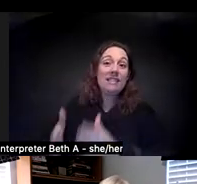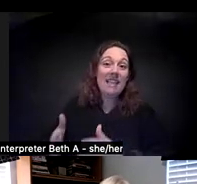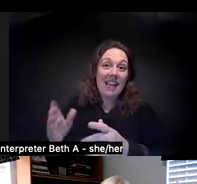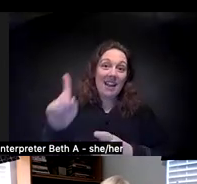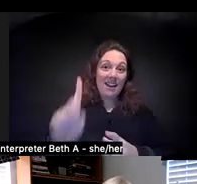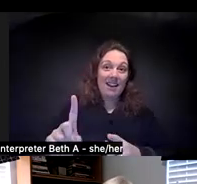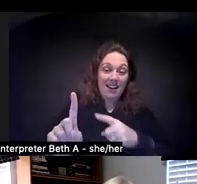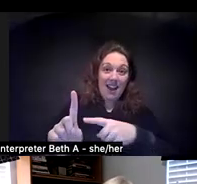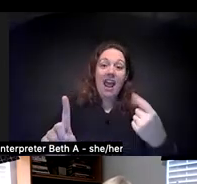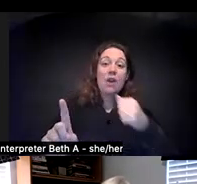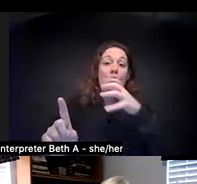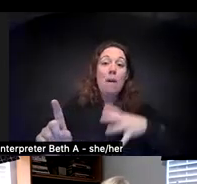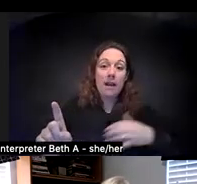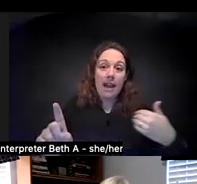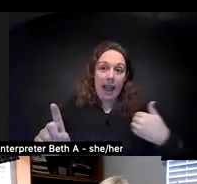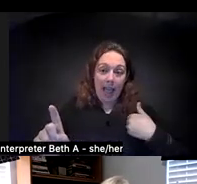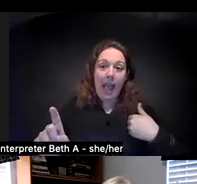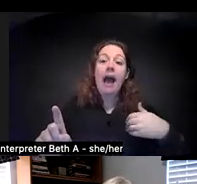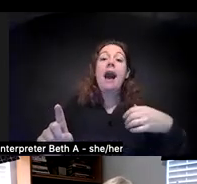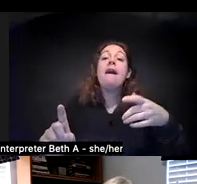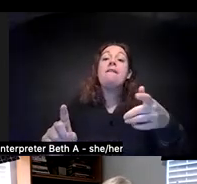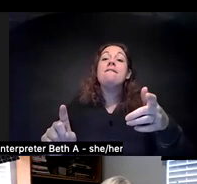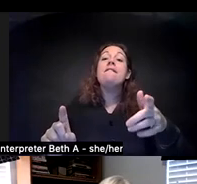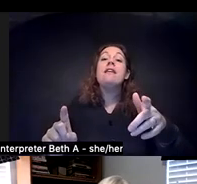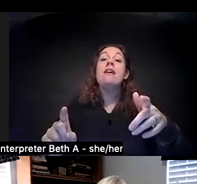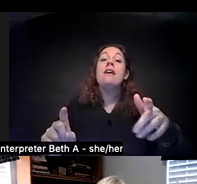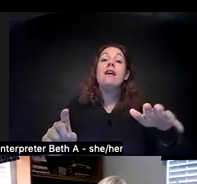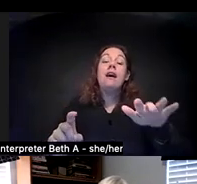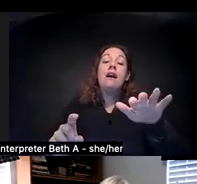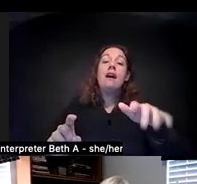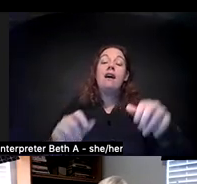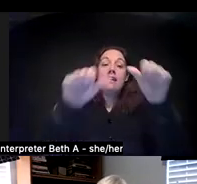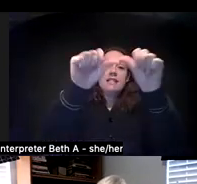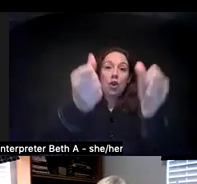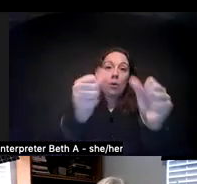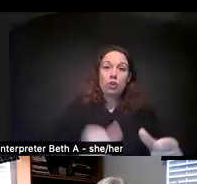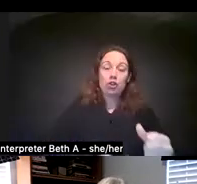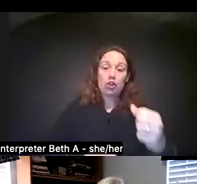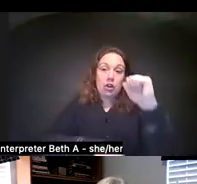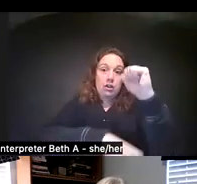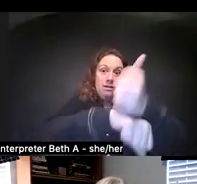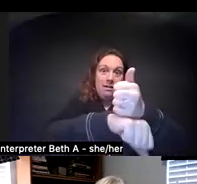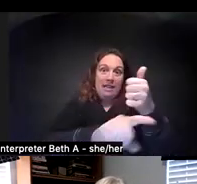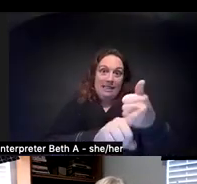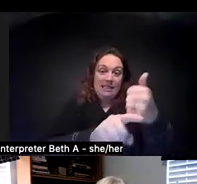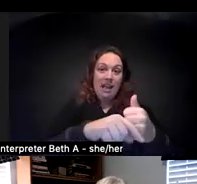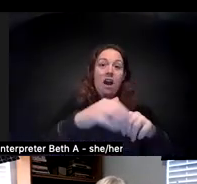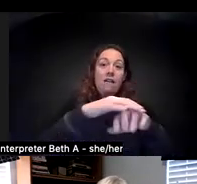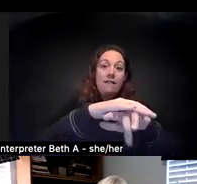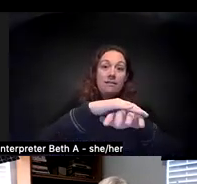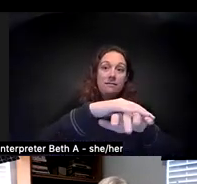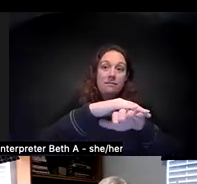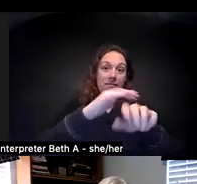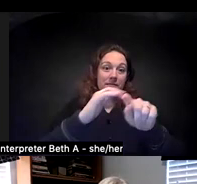and she is, the sculpture is tactile, and she is standing in front of the sculpture with